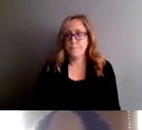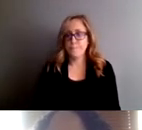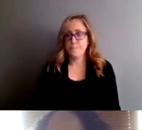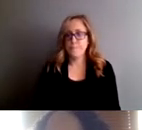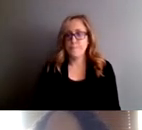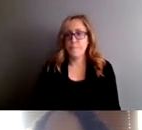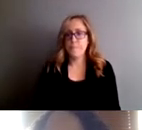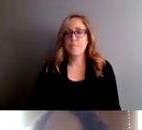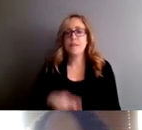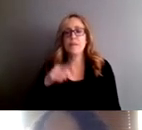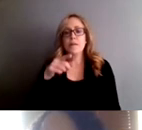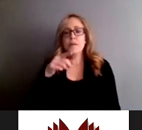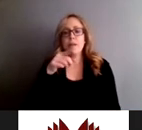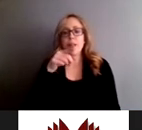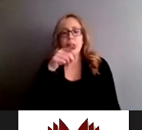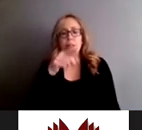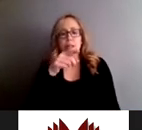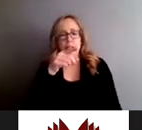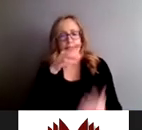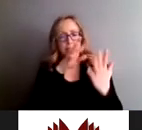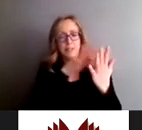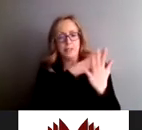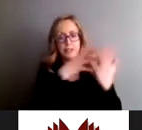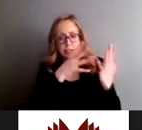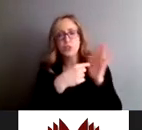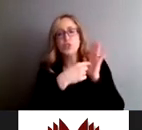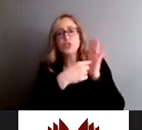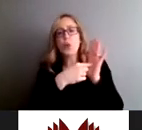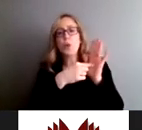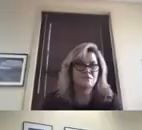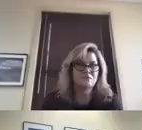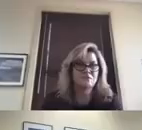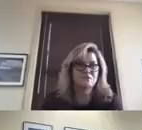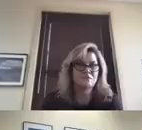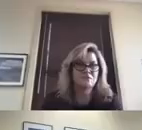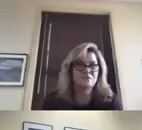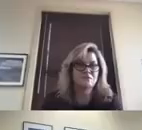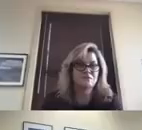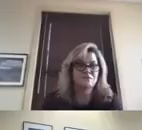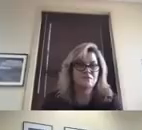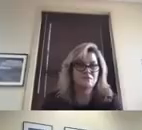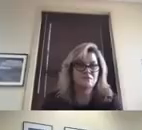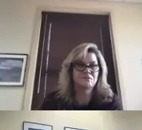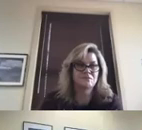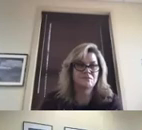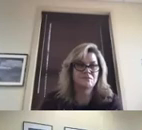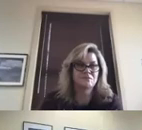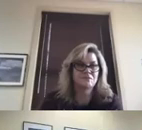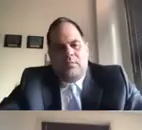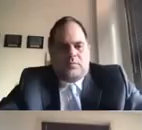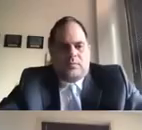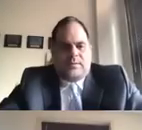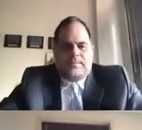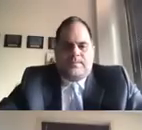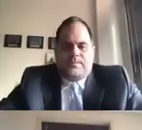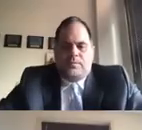And this graphic is showing you the many phases that we have been in or underway this